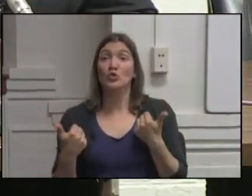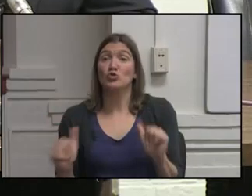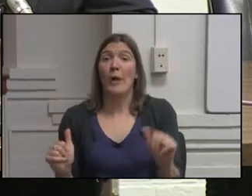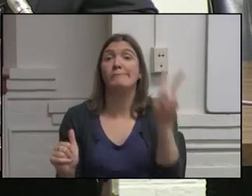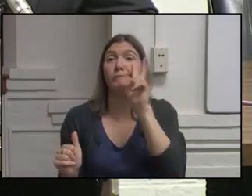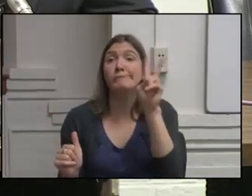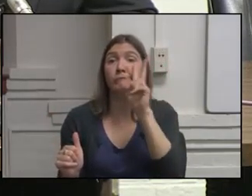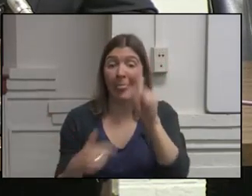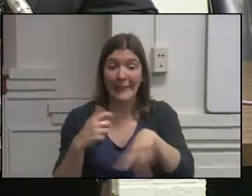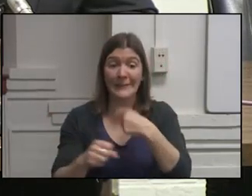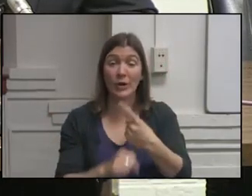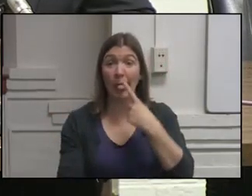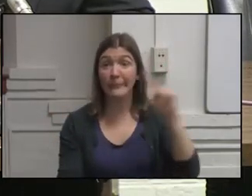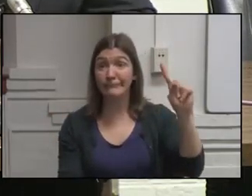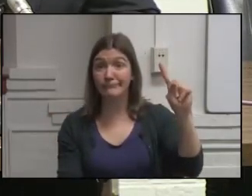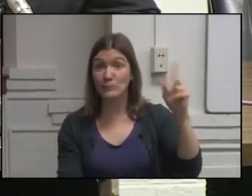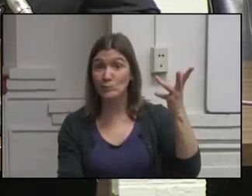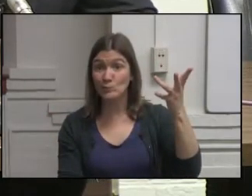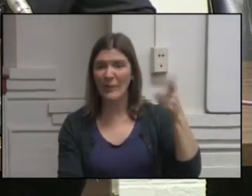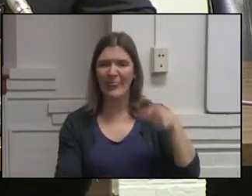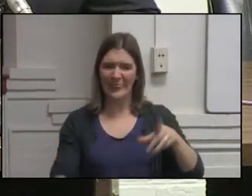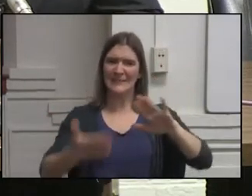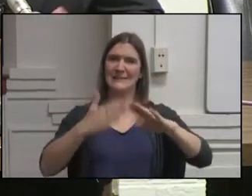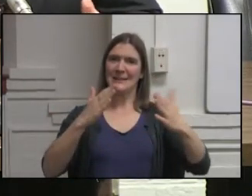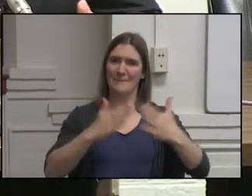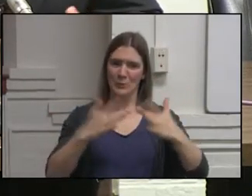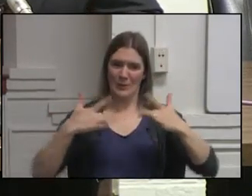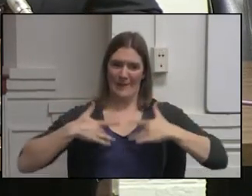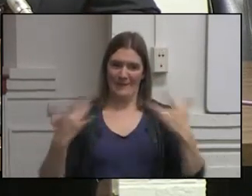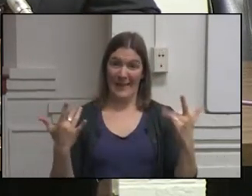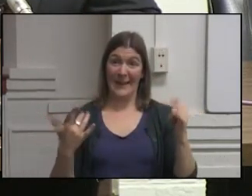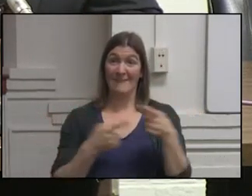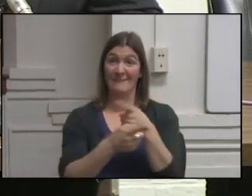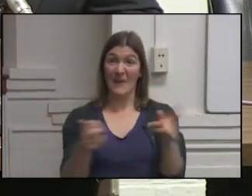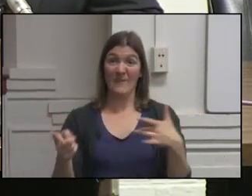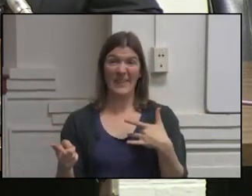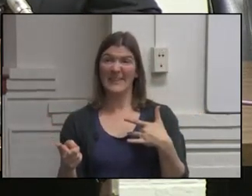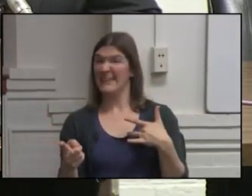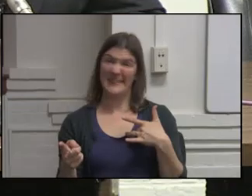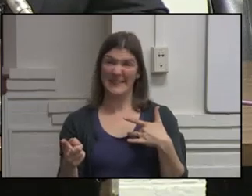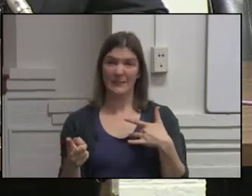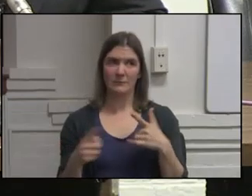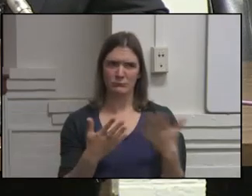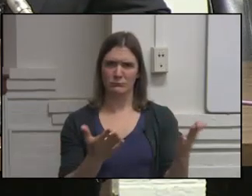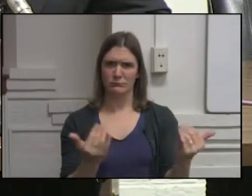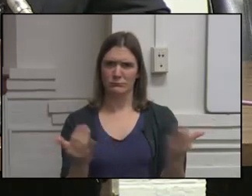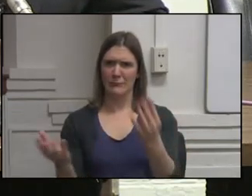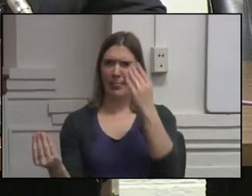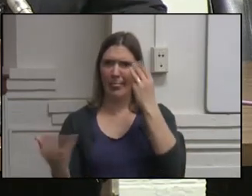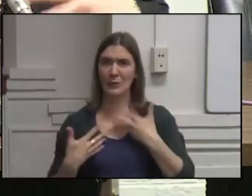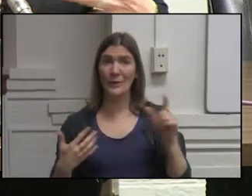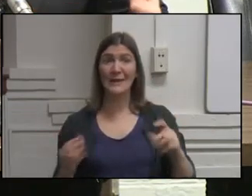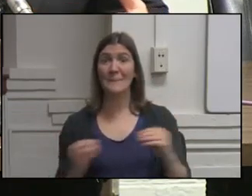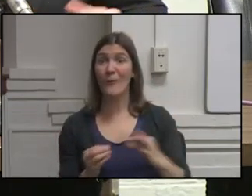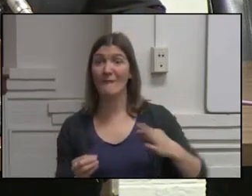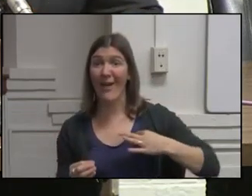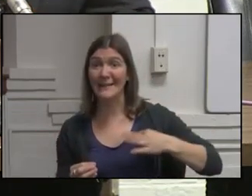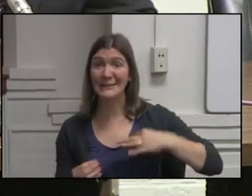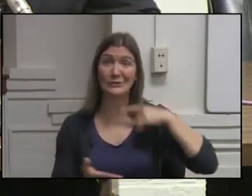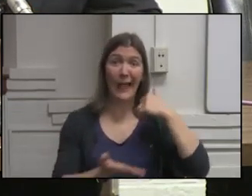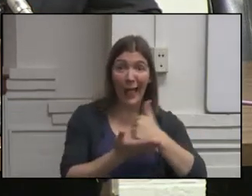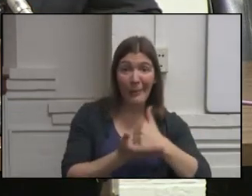this year. And this is a community event. And we're always looking for more volunteers to come